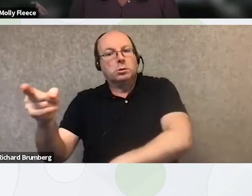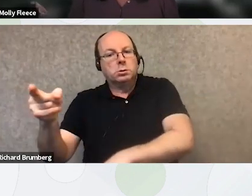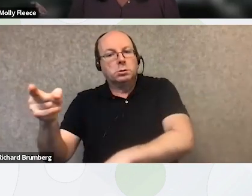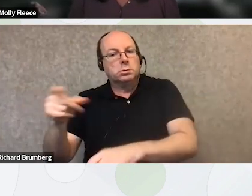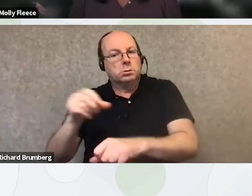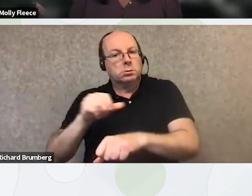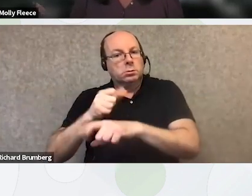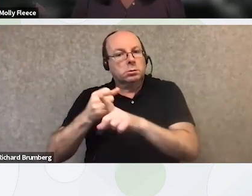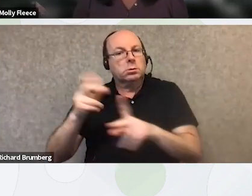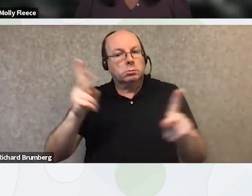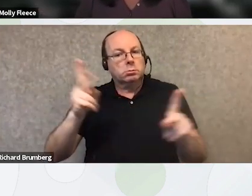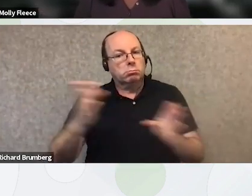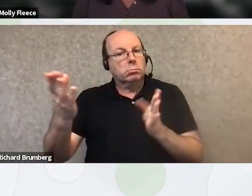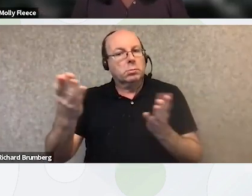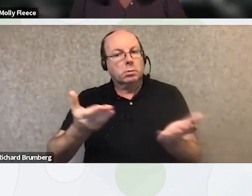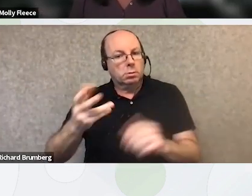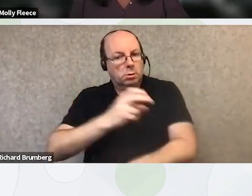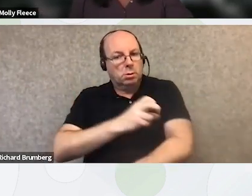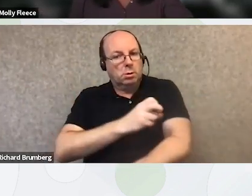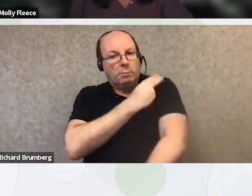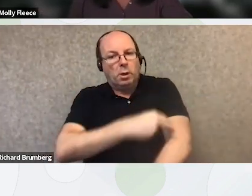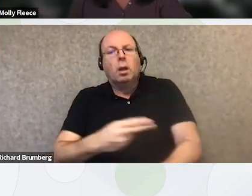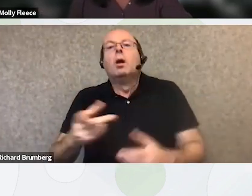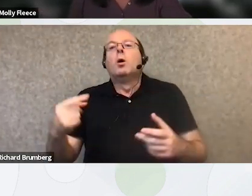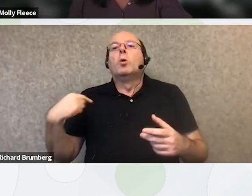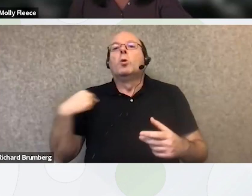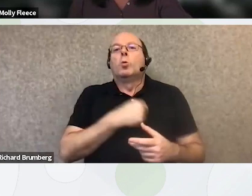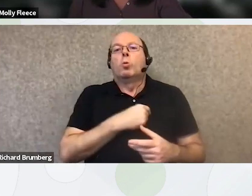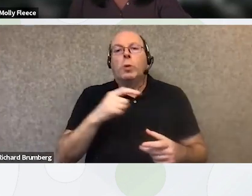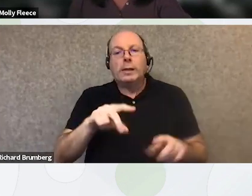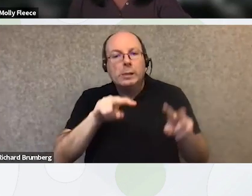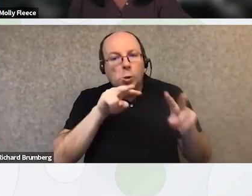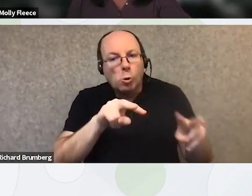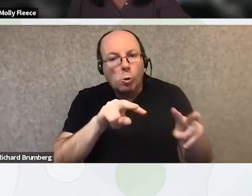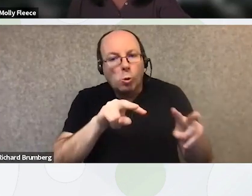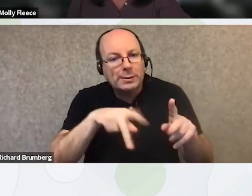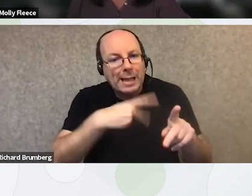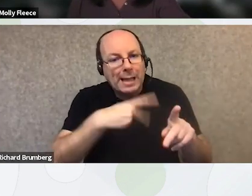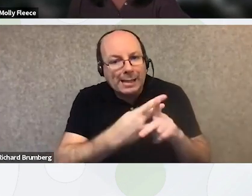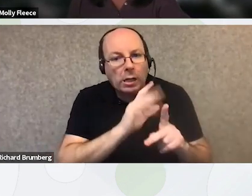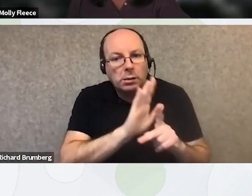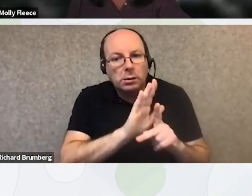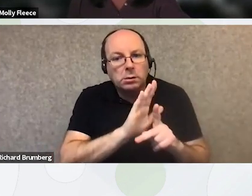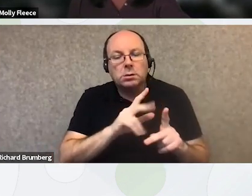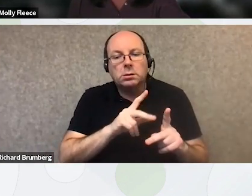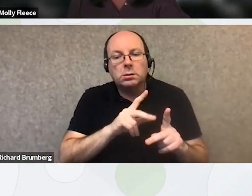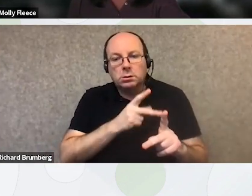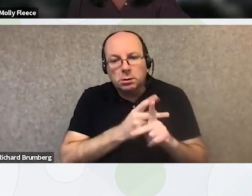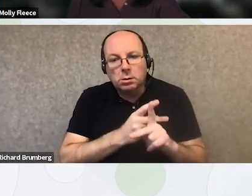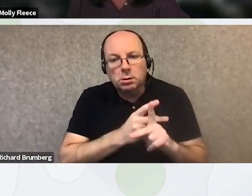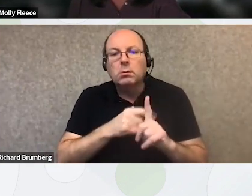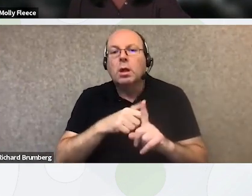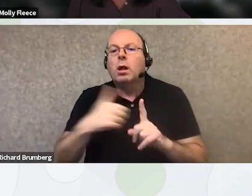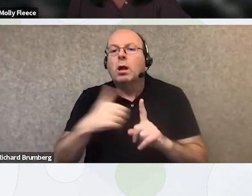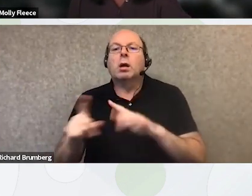respiratory season, we will need to keep an eye on these variants as well as any others that crop up.